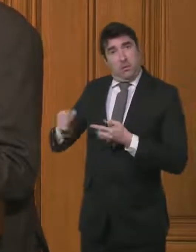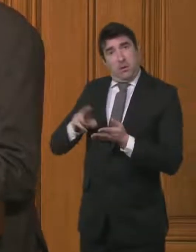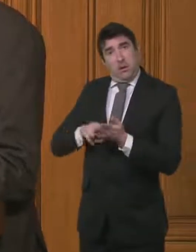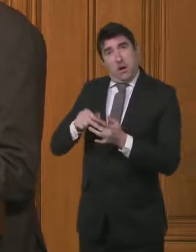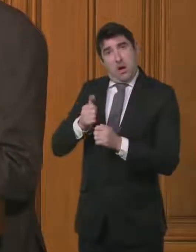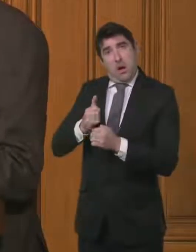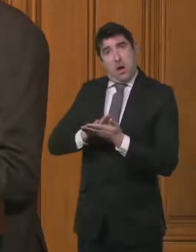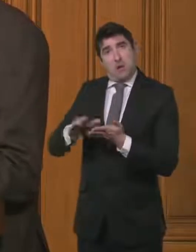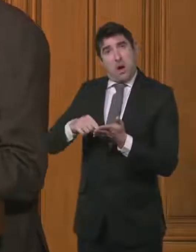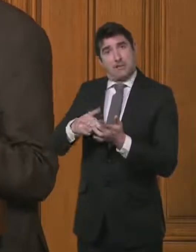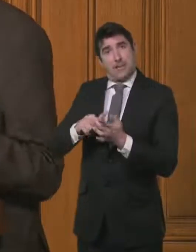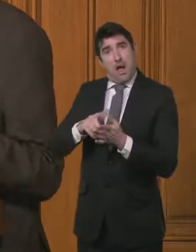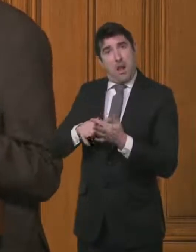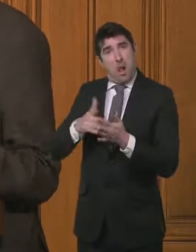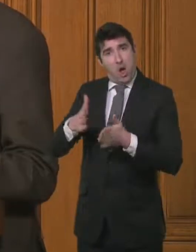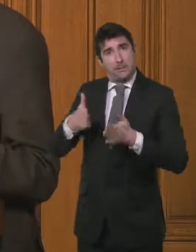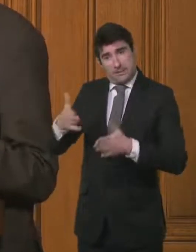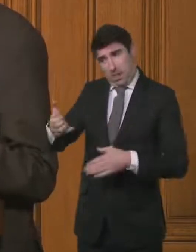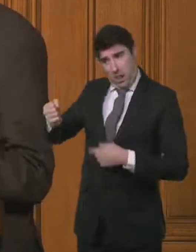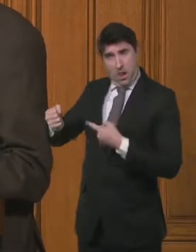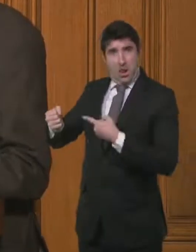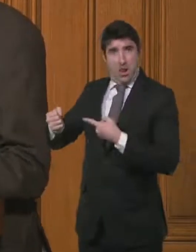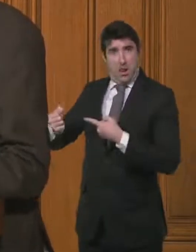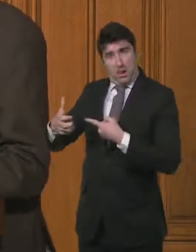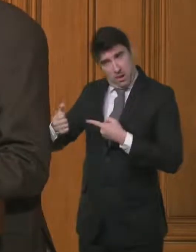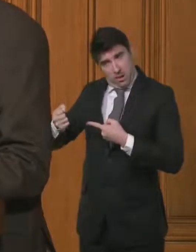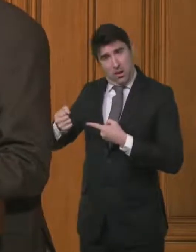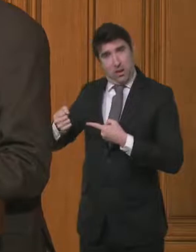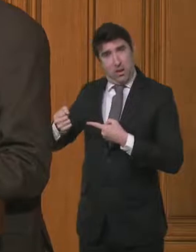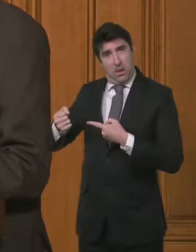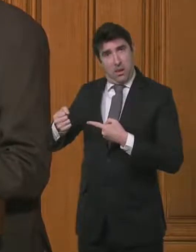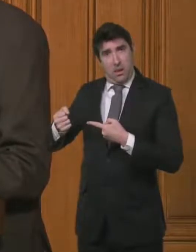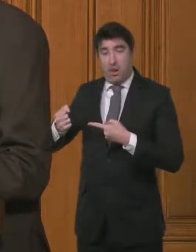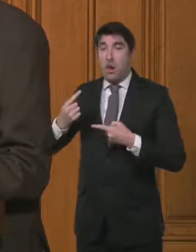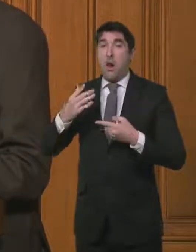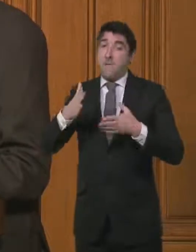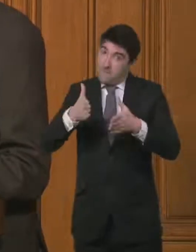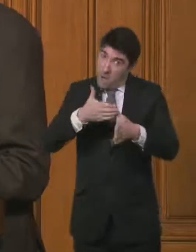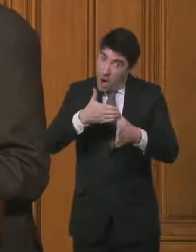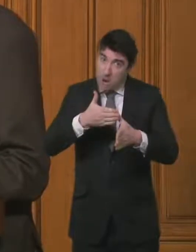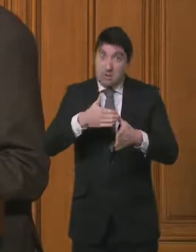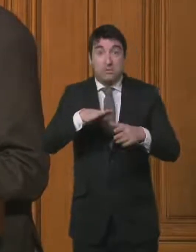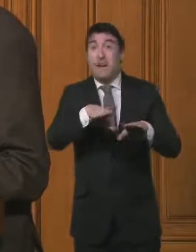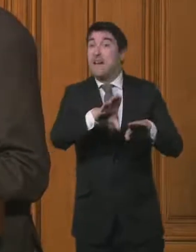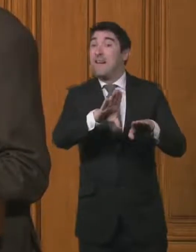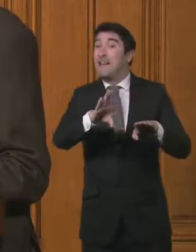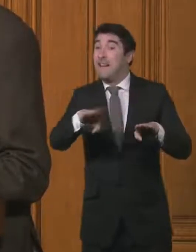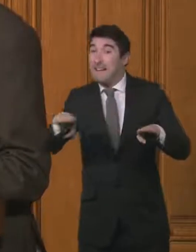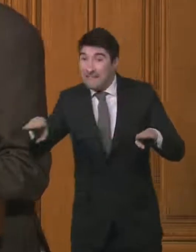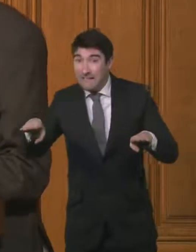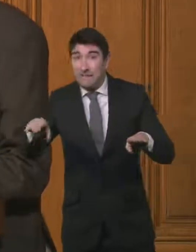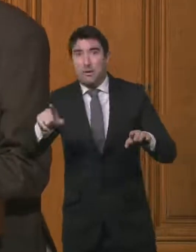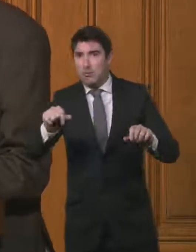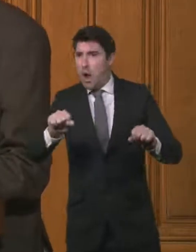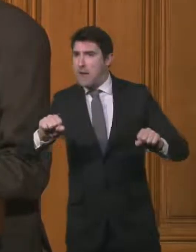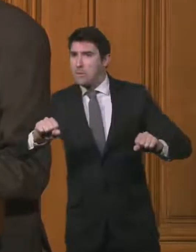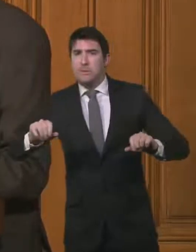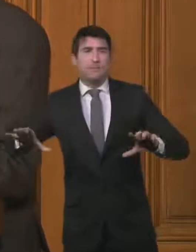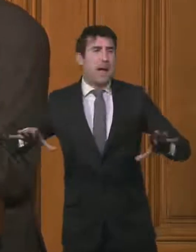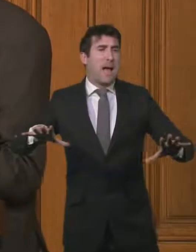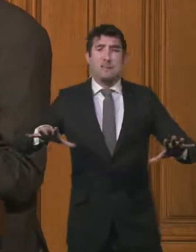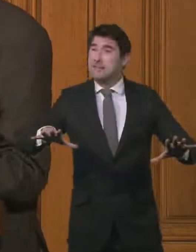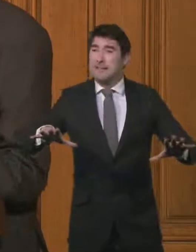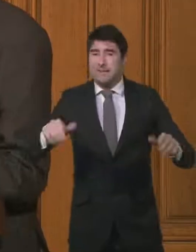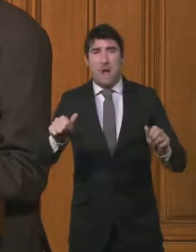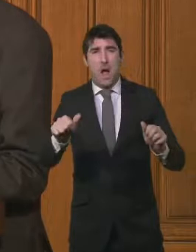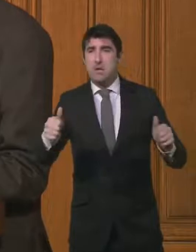use it. But the first step is capacity within existing hospitals. But I think it's really important for me to emphasise, as